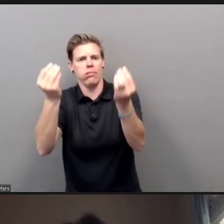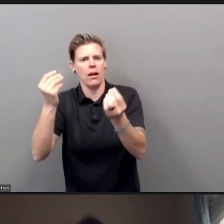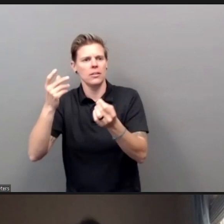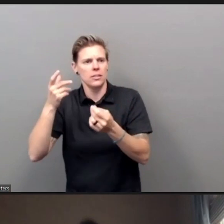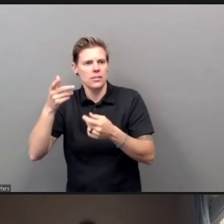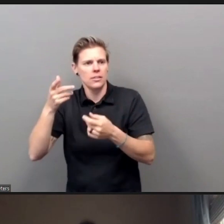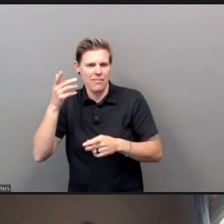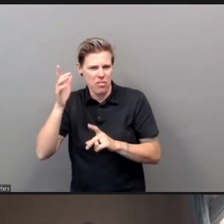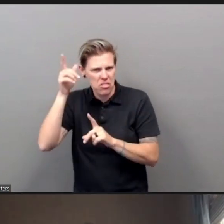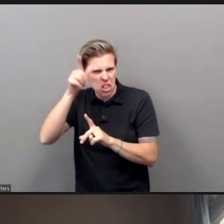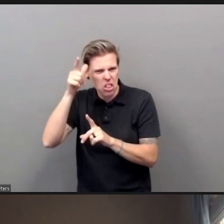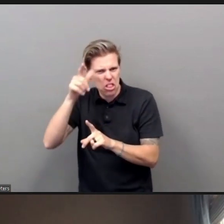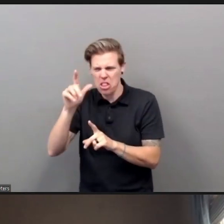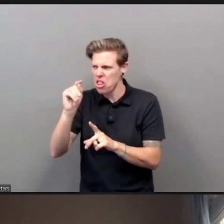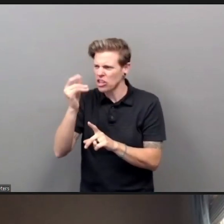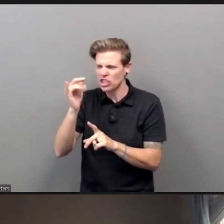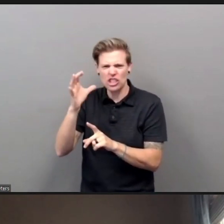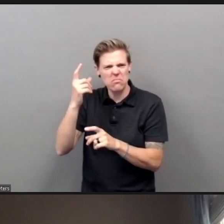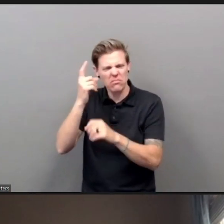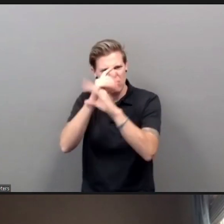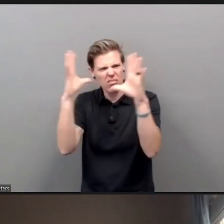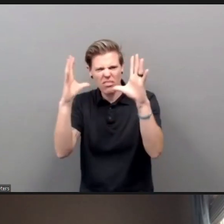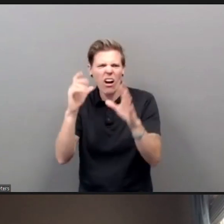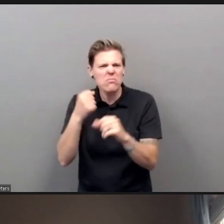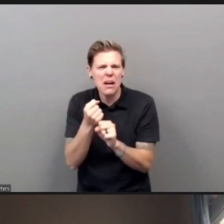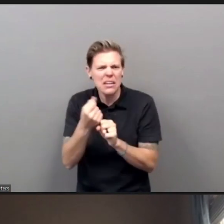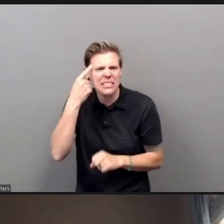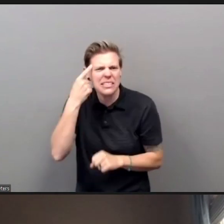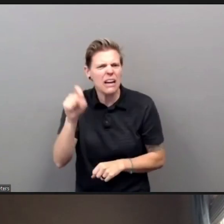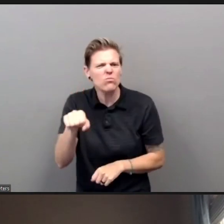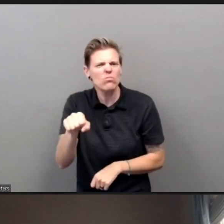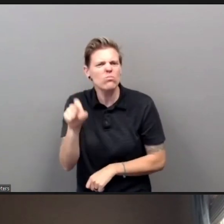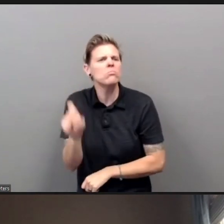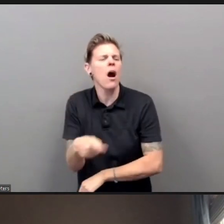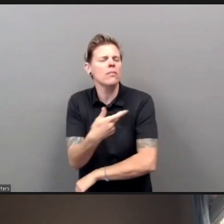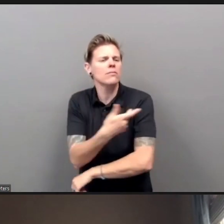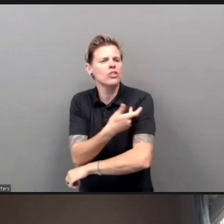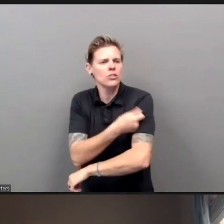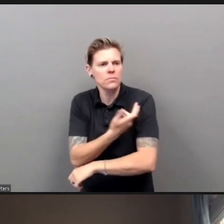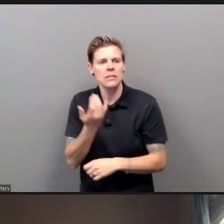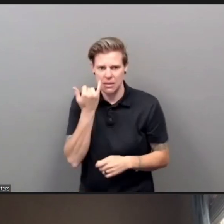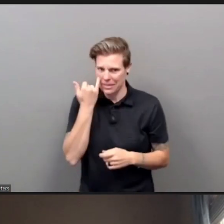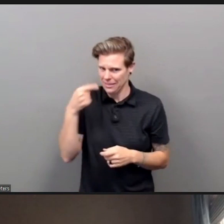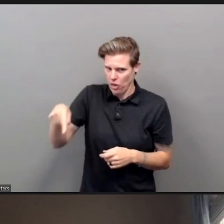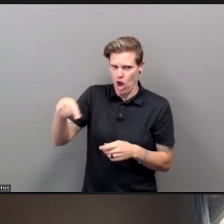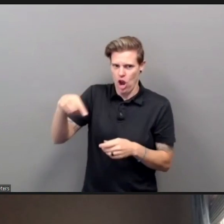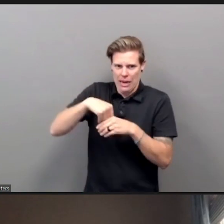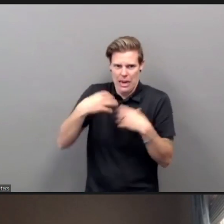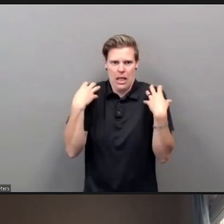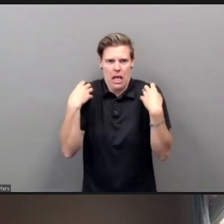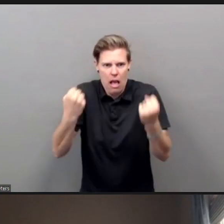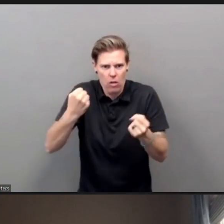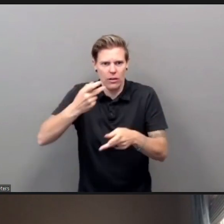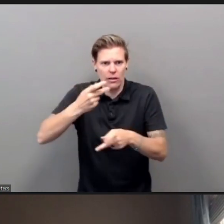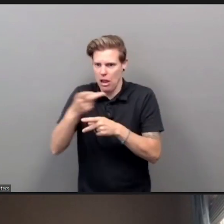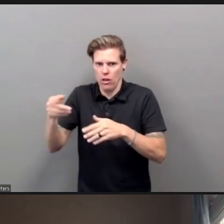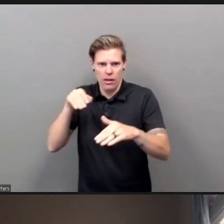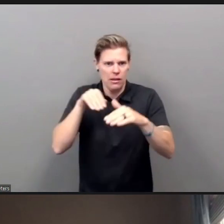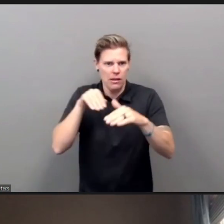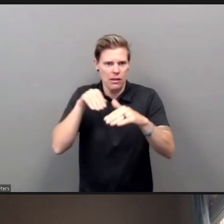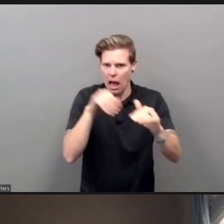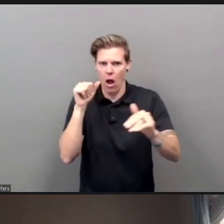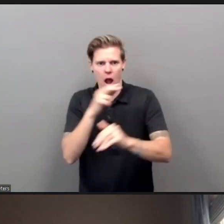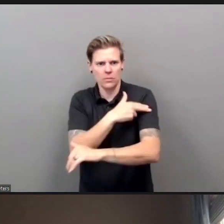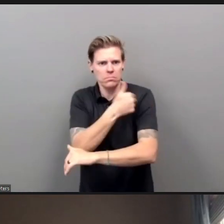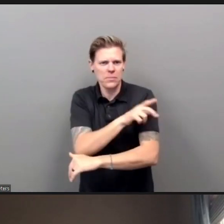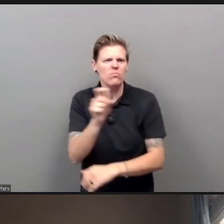individuals who really interface with patients in a healthcare setting and come into the hospital should